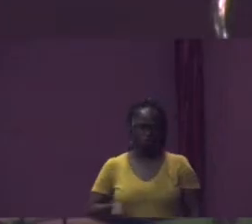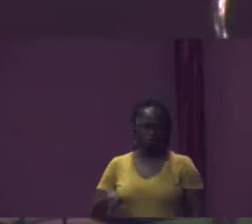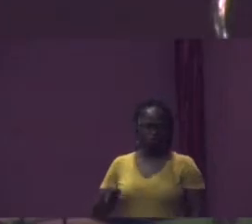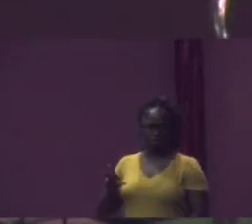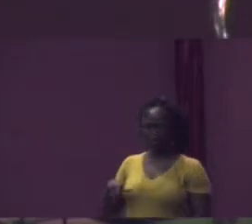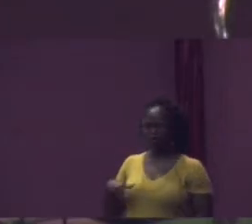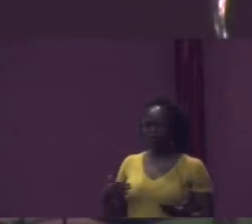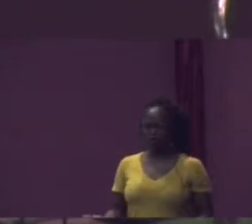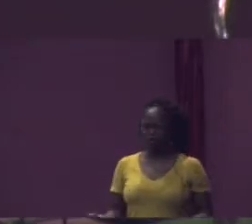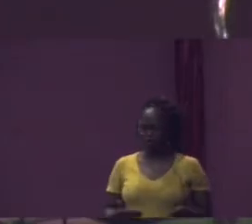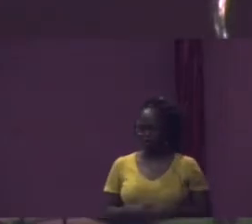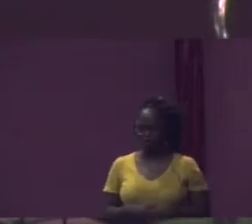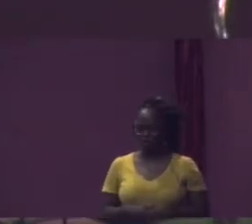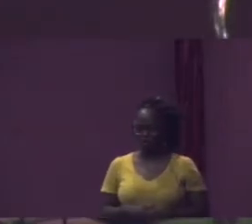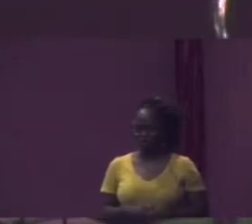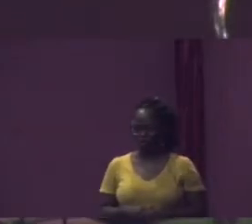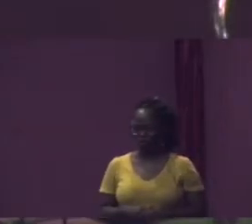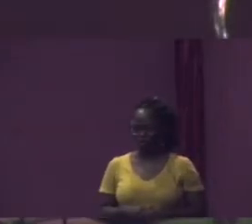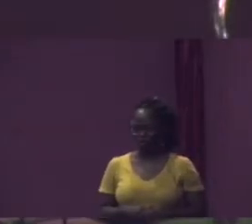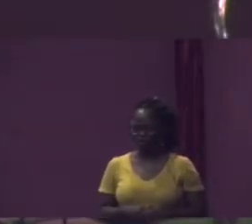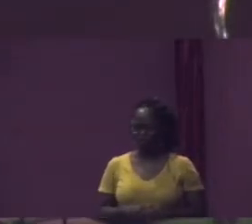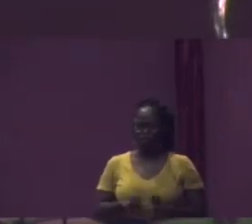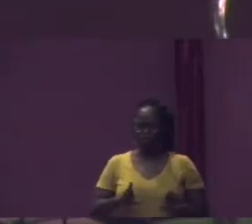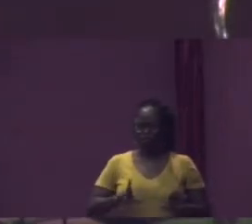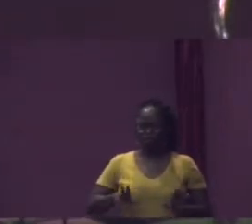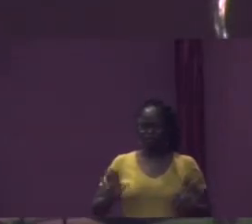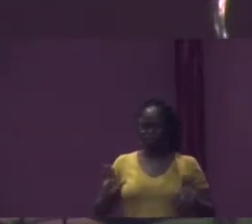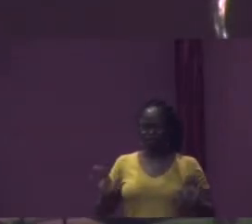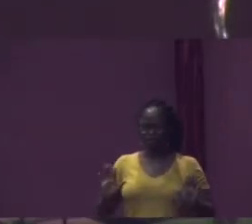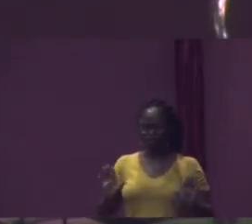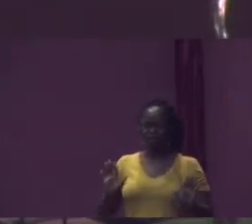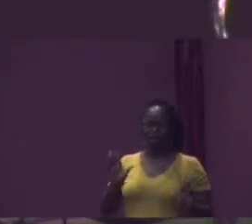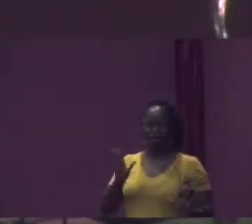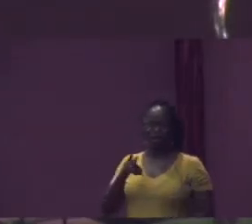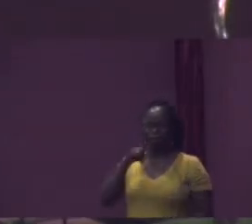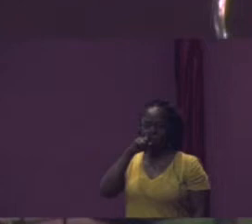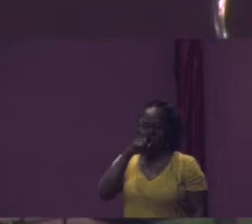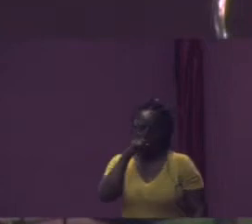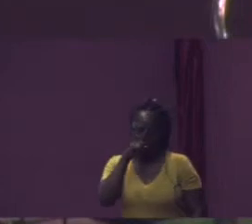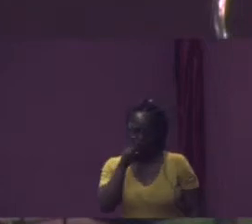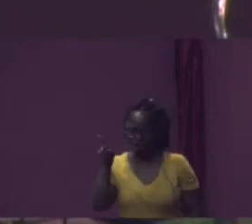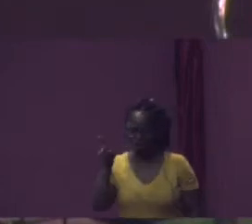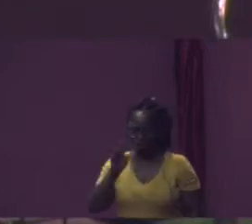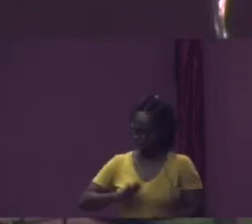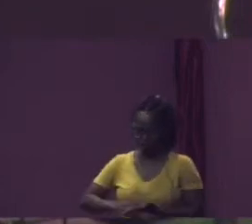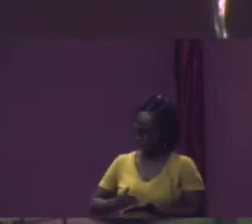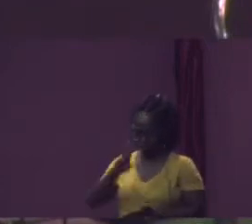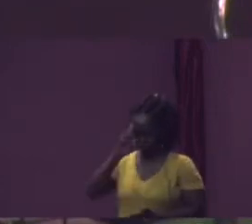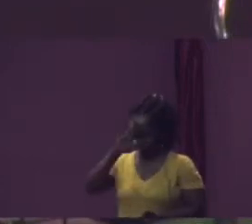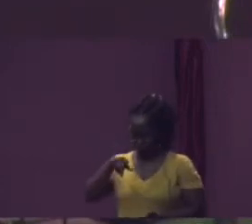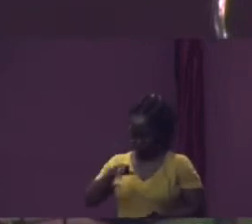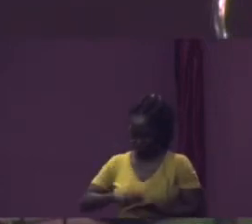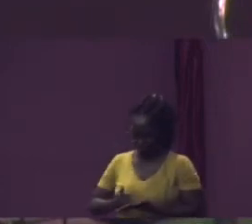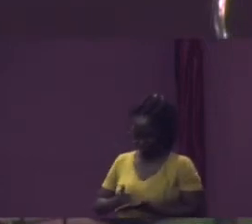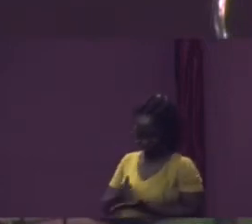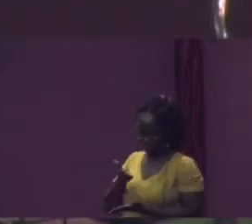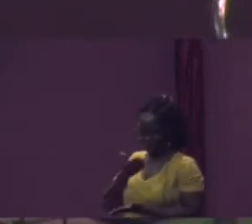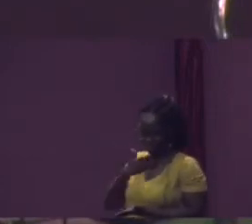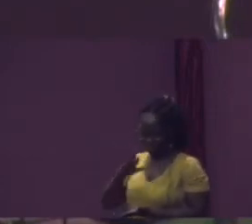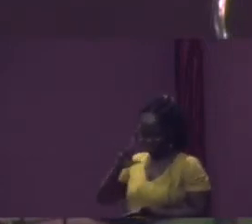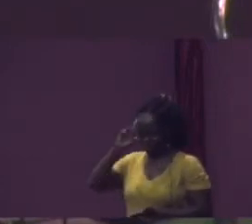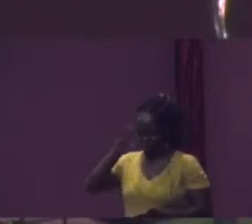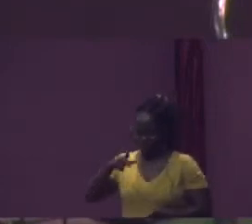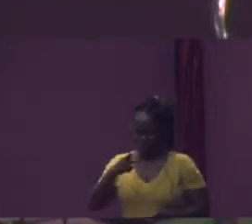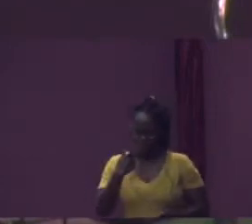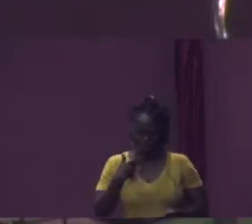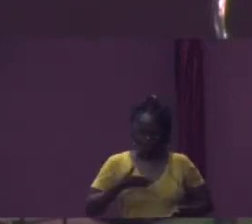as innately hazardous and risky. Moreover, increased interventions designed to reduce risk and hazard